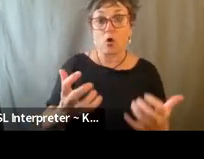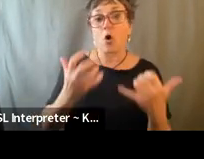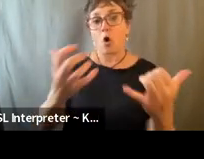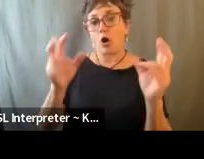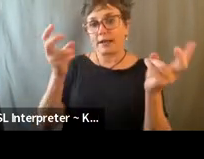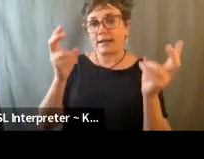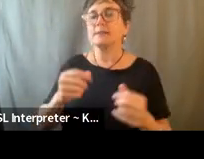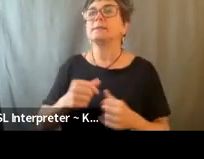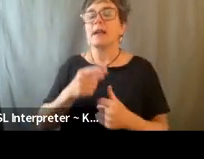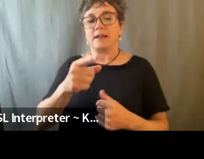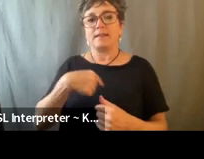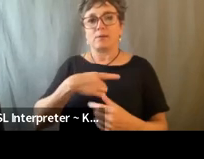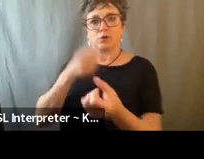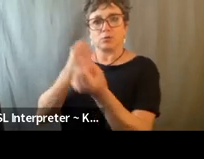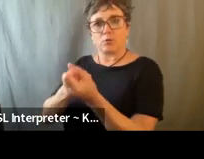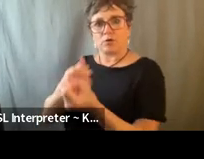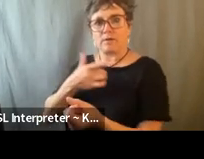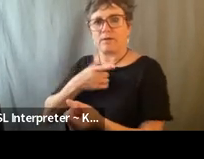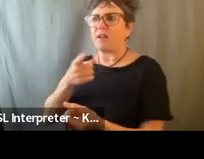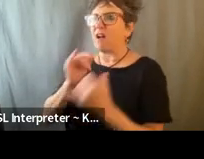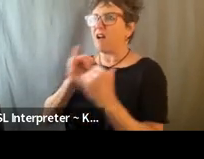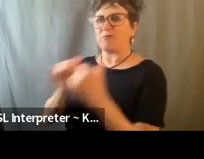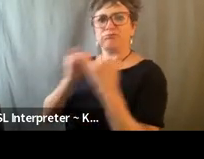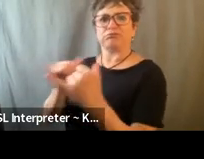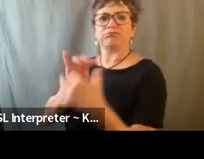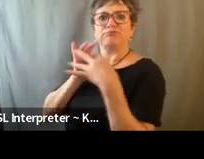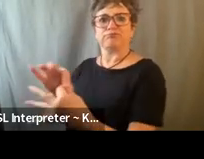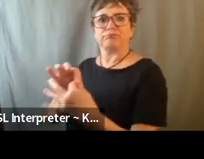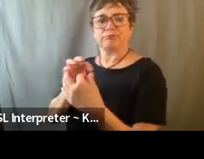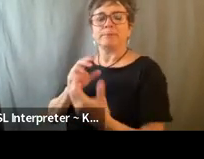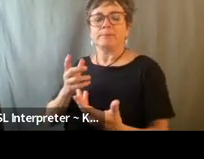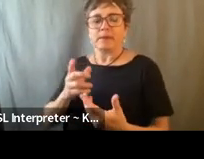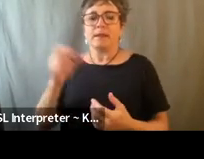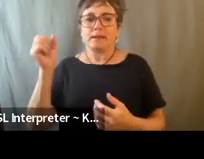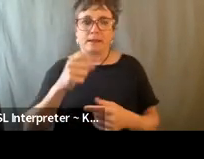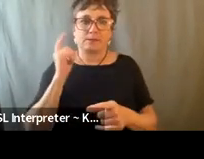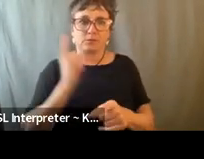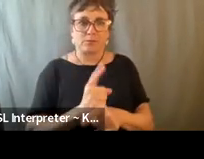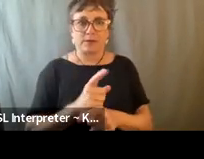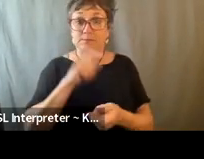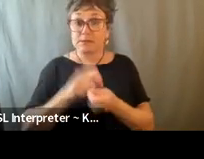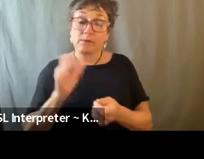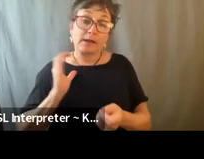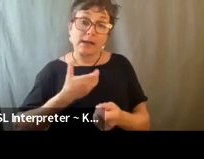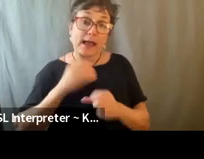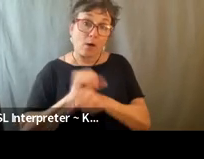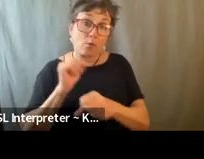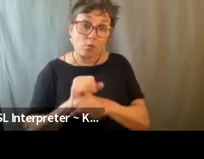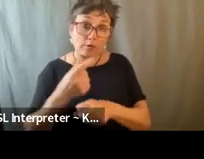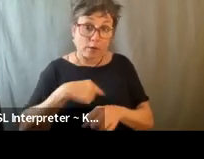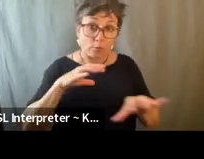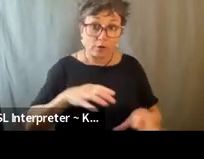in a group. And so that can go a long way. Yeah, and specifically, in the work that we do and that you all do every